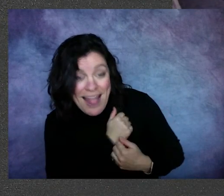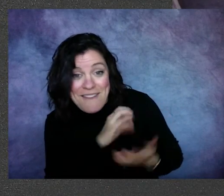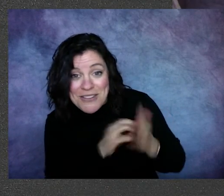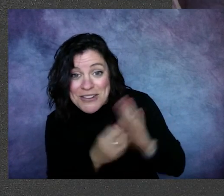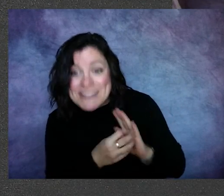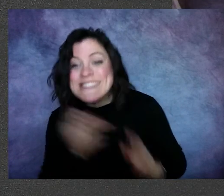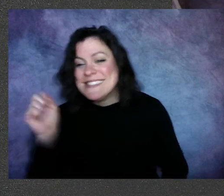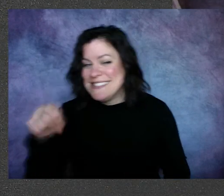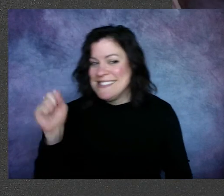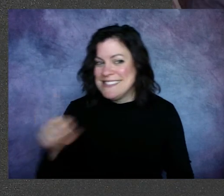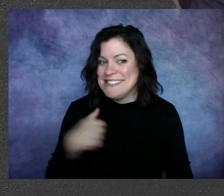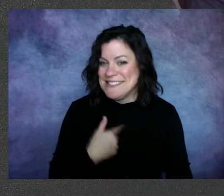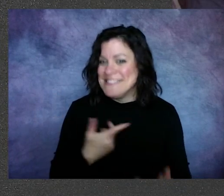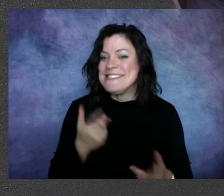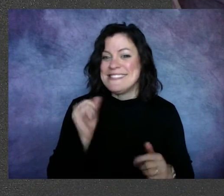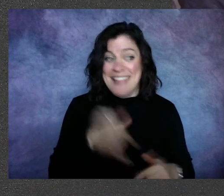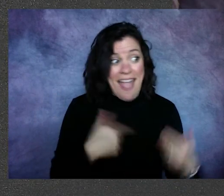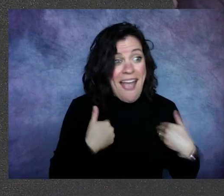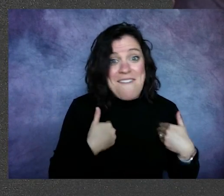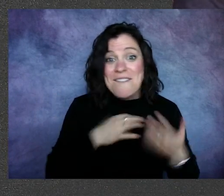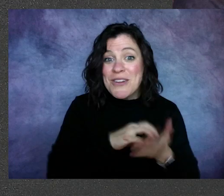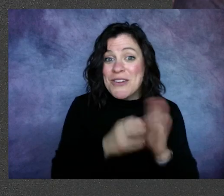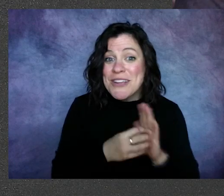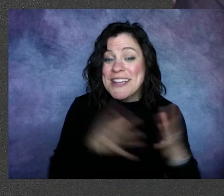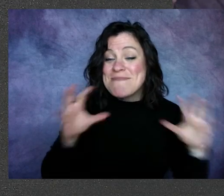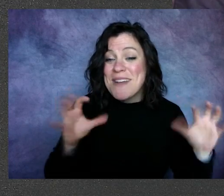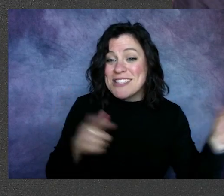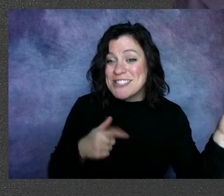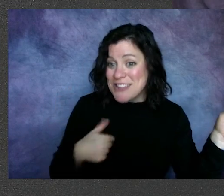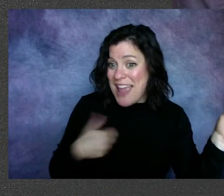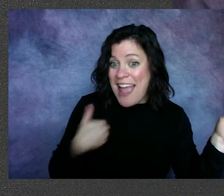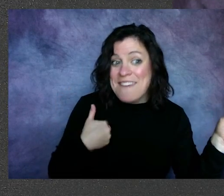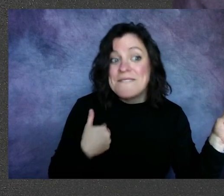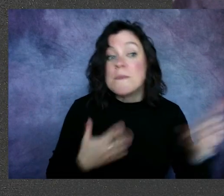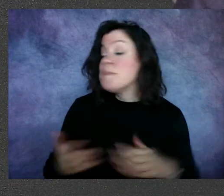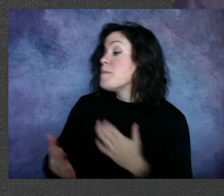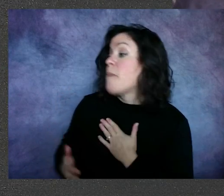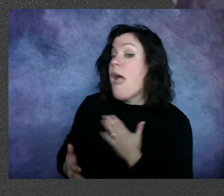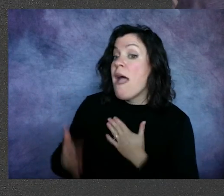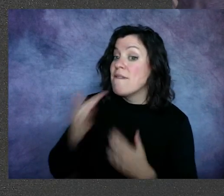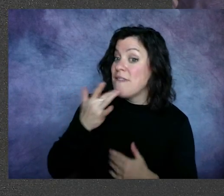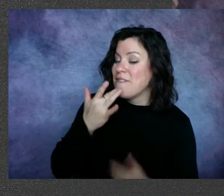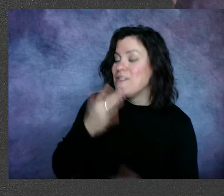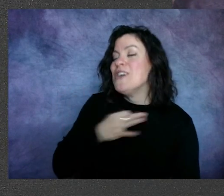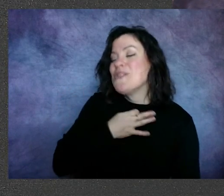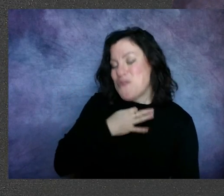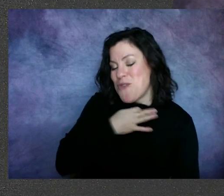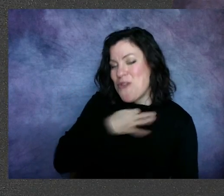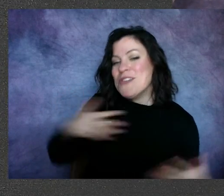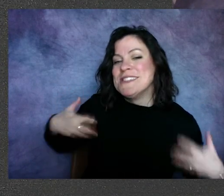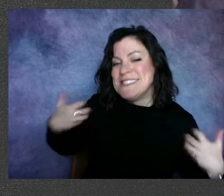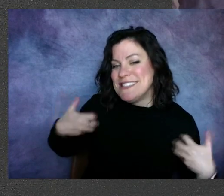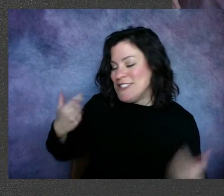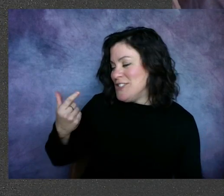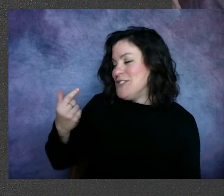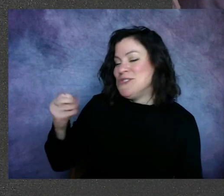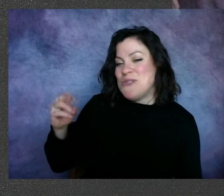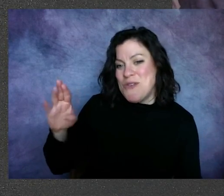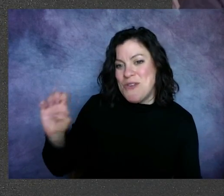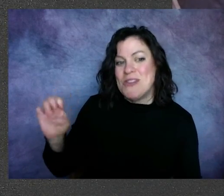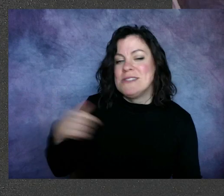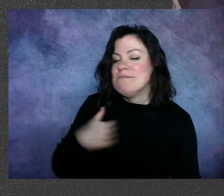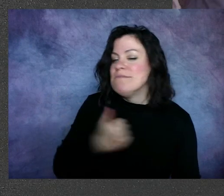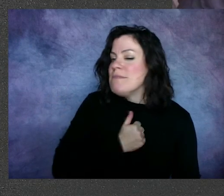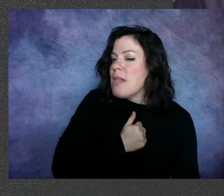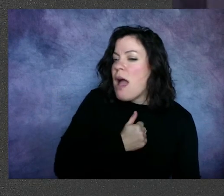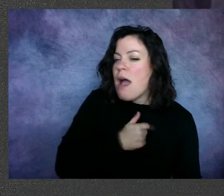have here. Awesome. Yay! Everybody loves Cookie Monster, right? All right. And my favorite is Curious George. Absolutely. I love to be curious